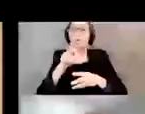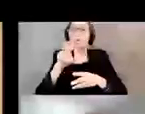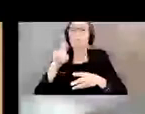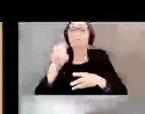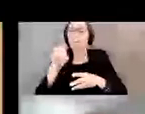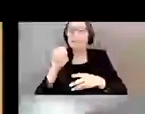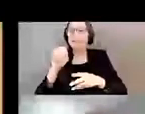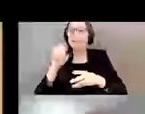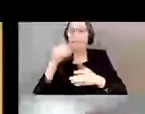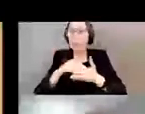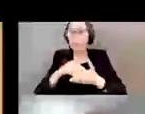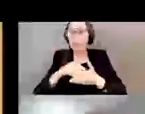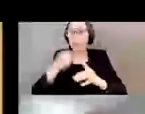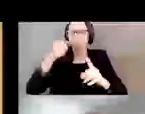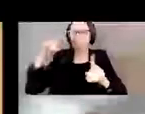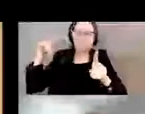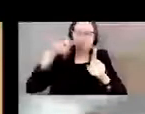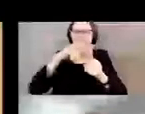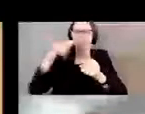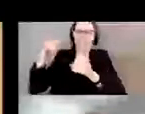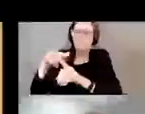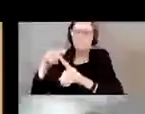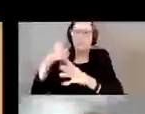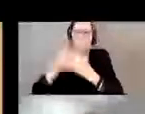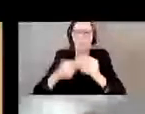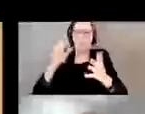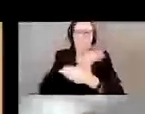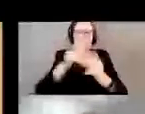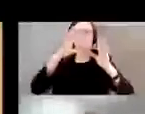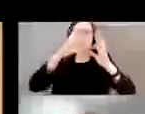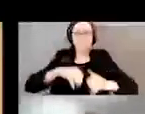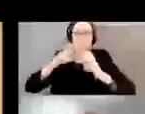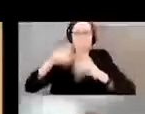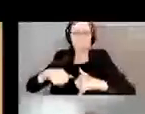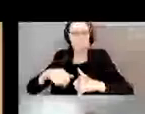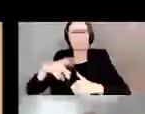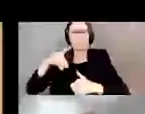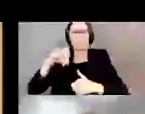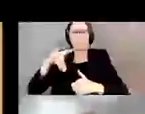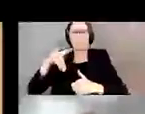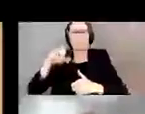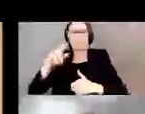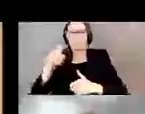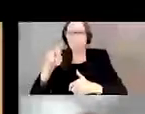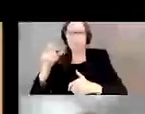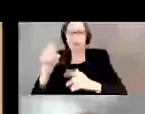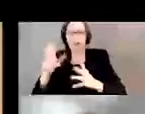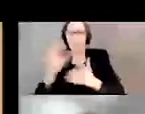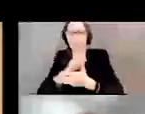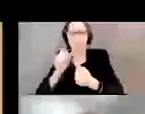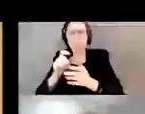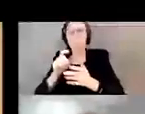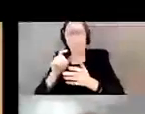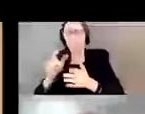take place September 11th, 2001, with both trade centers being destroyed, the Pentagon being severely damaged, another aircraft